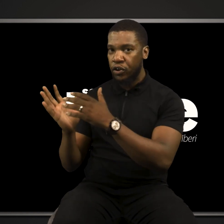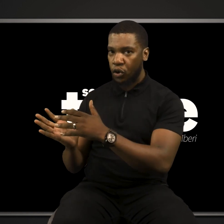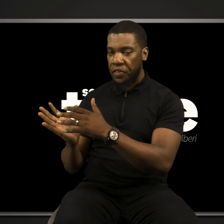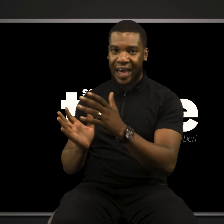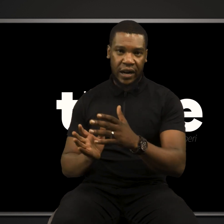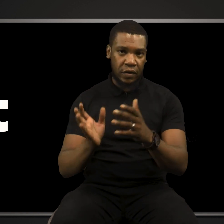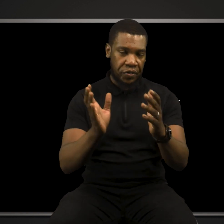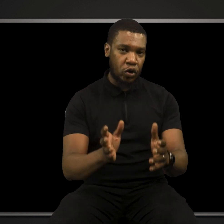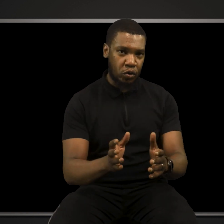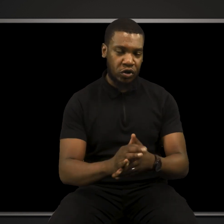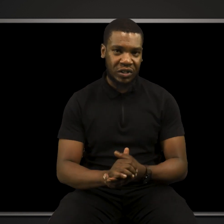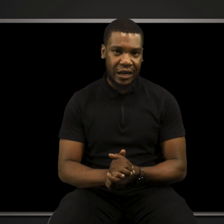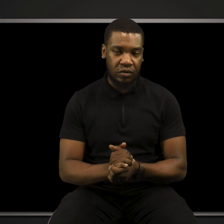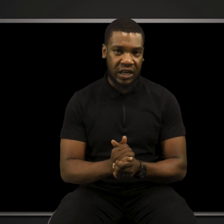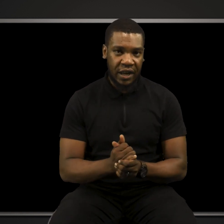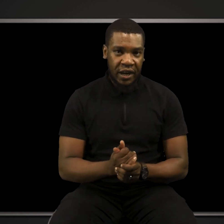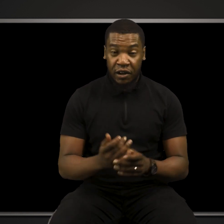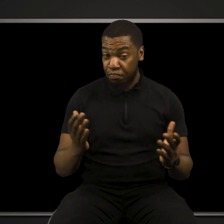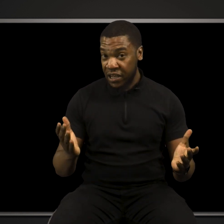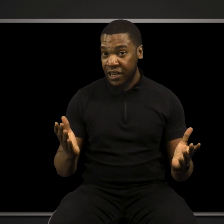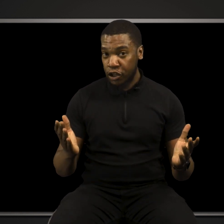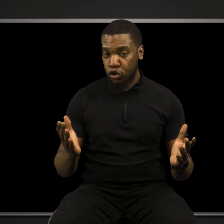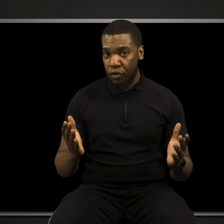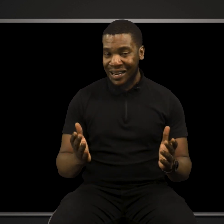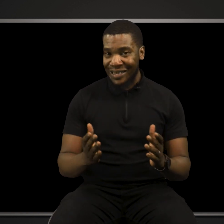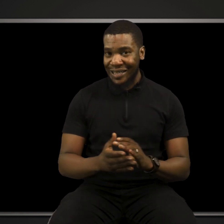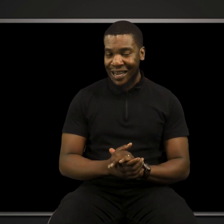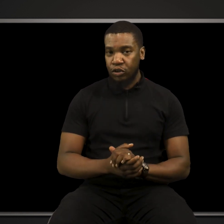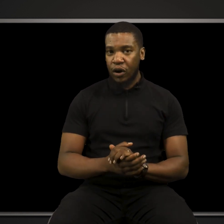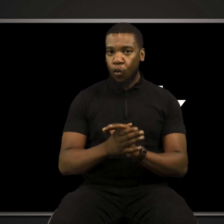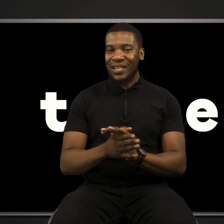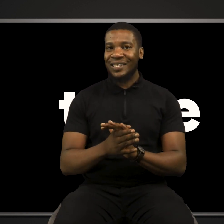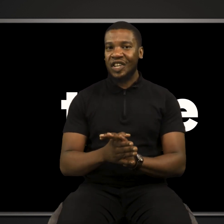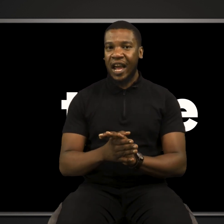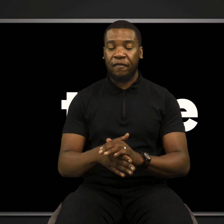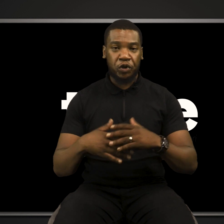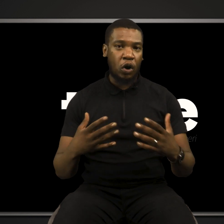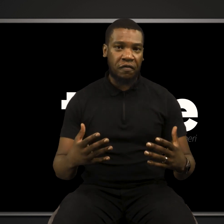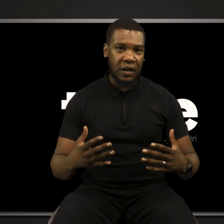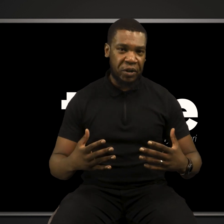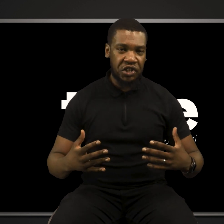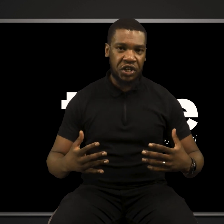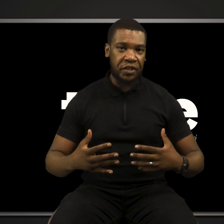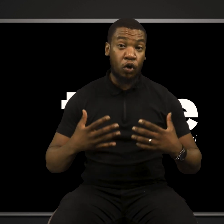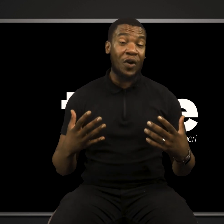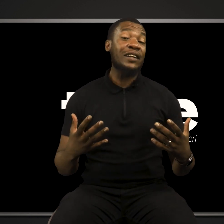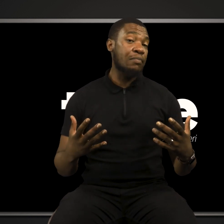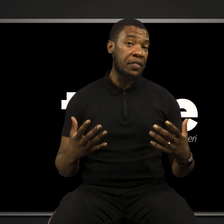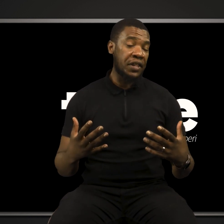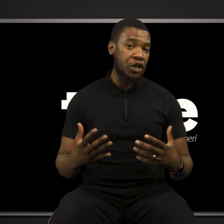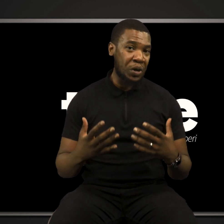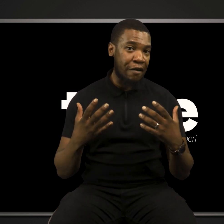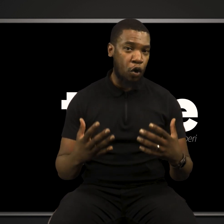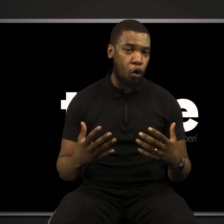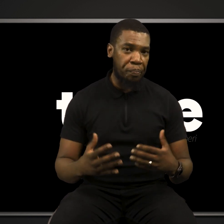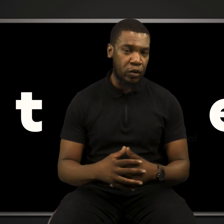than the north and the coastal towns? Tumbo Nandi Ndaitwa, what does she have to offer? Is she the grandmother